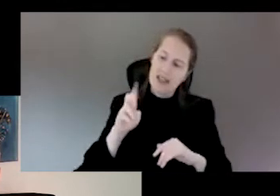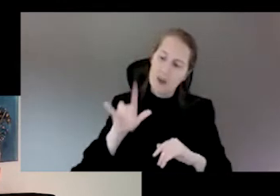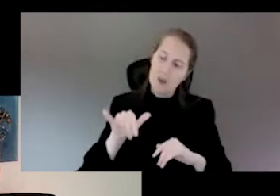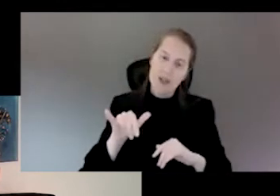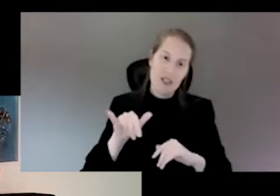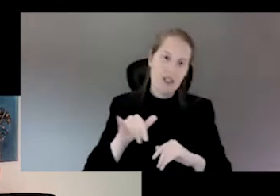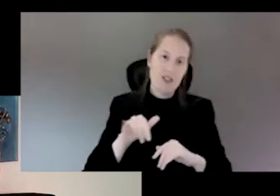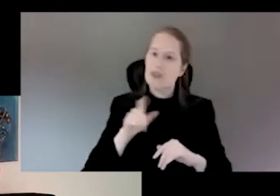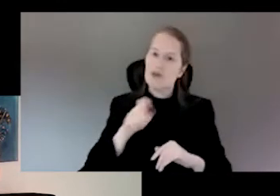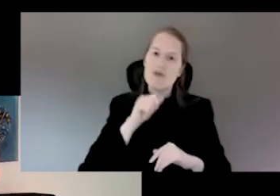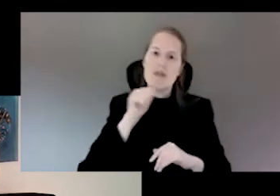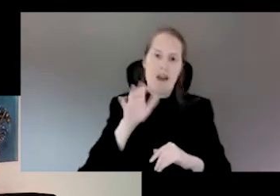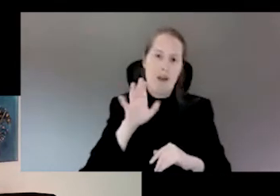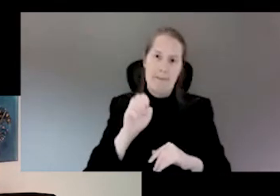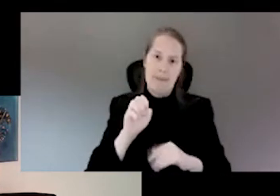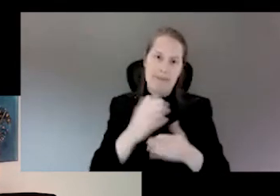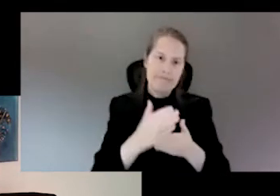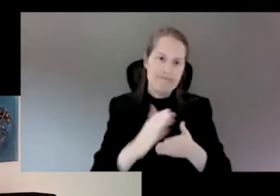now.